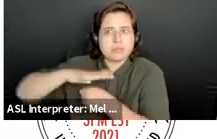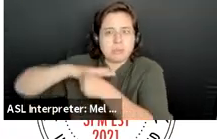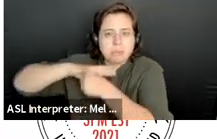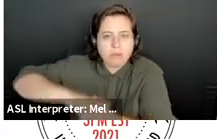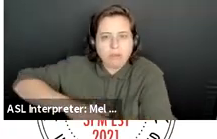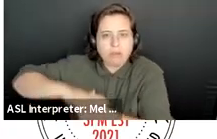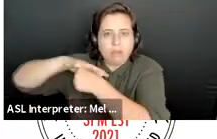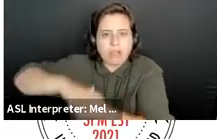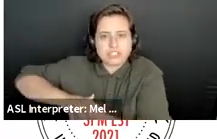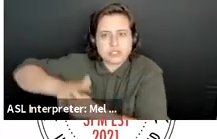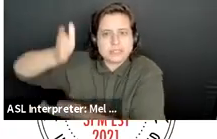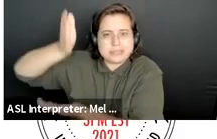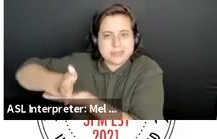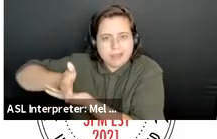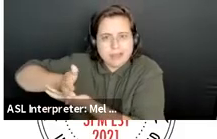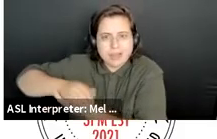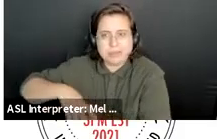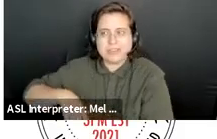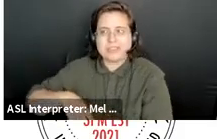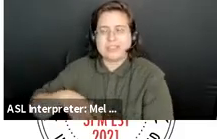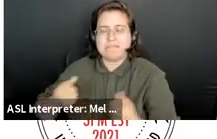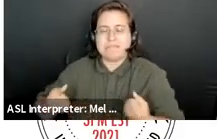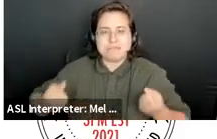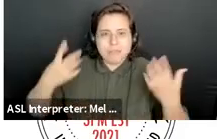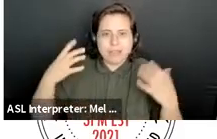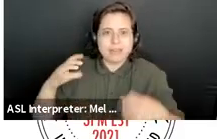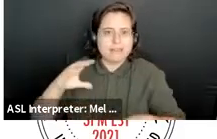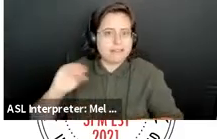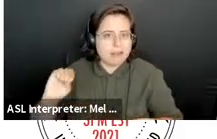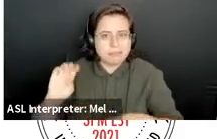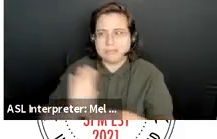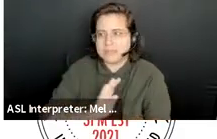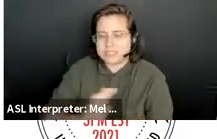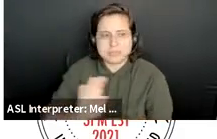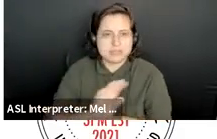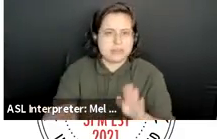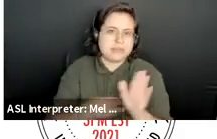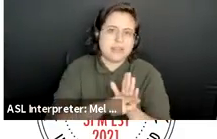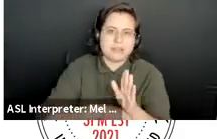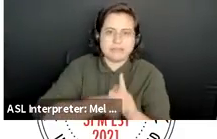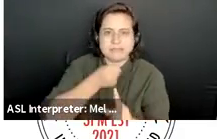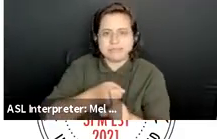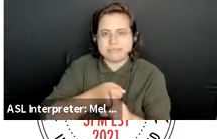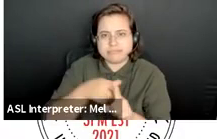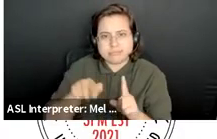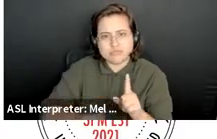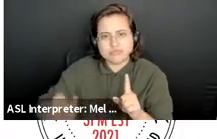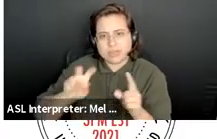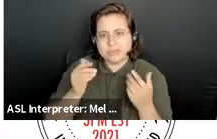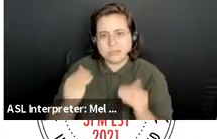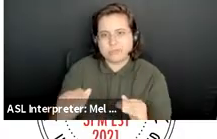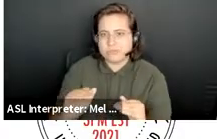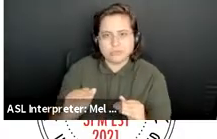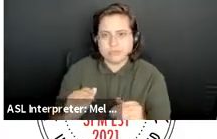many industries that are being massively negatively impacted by the travel restrictions